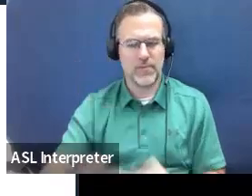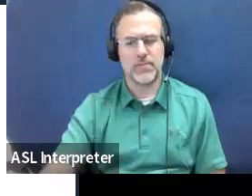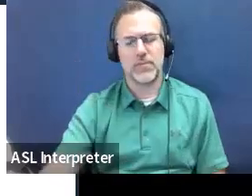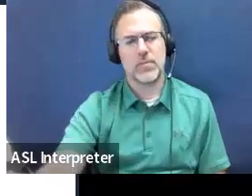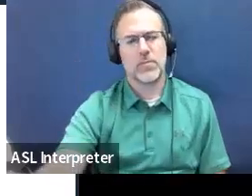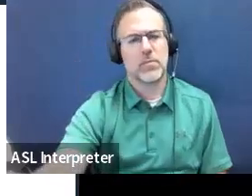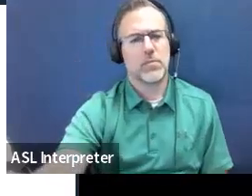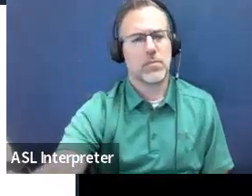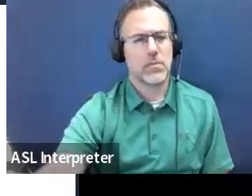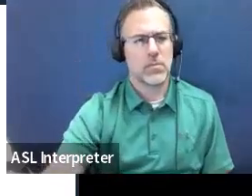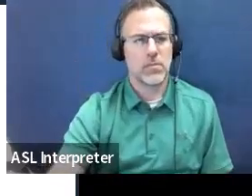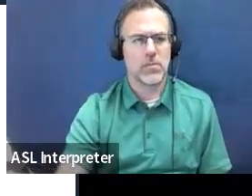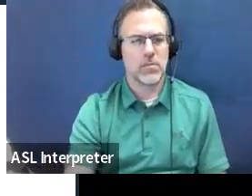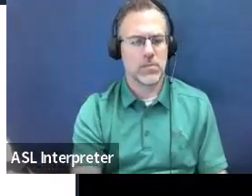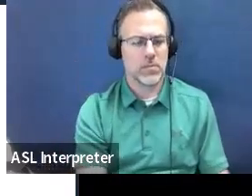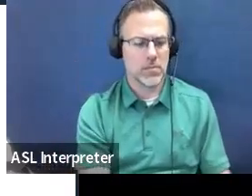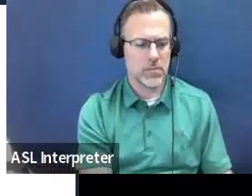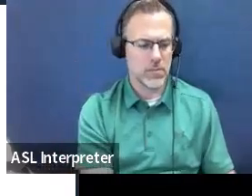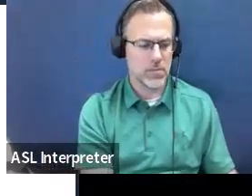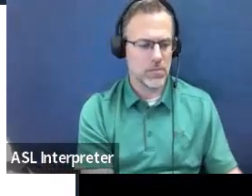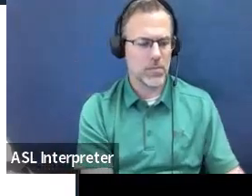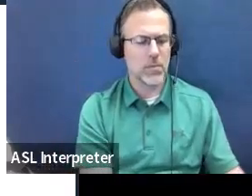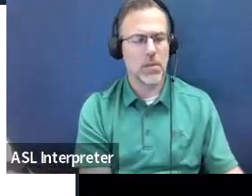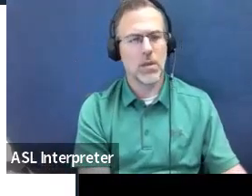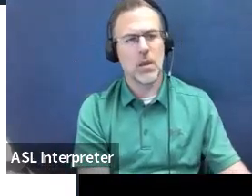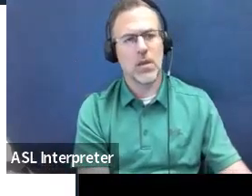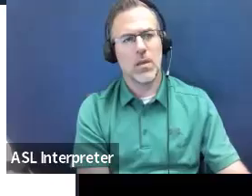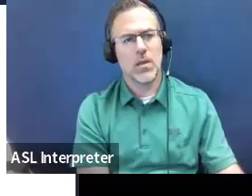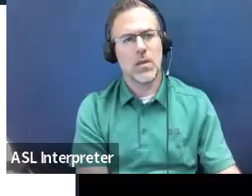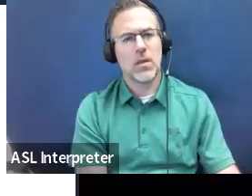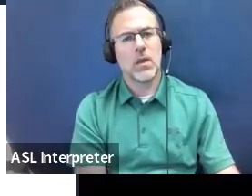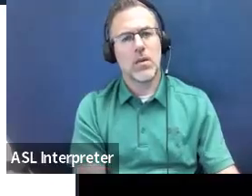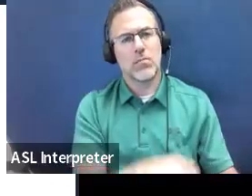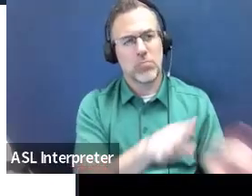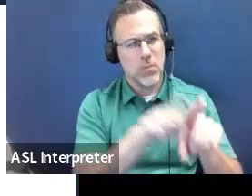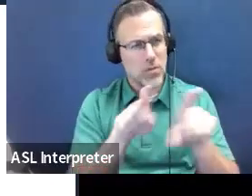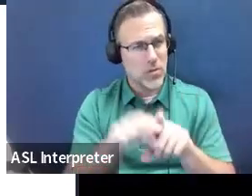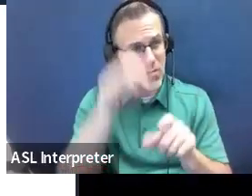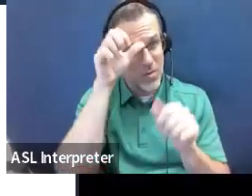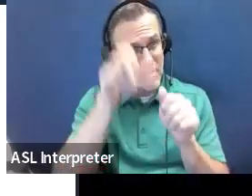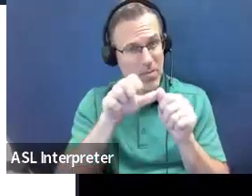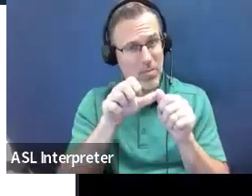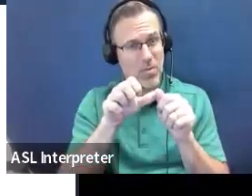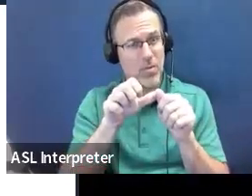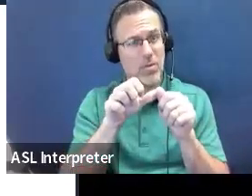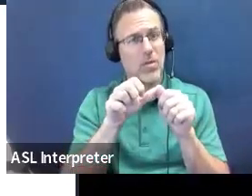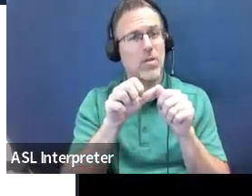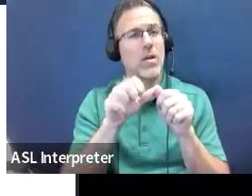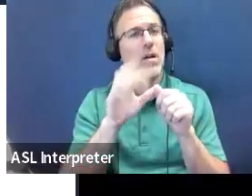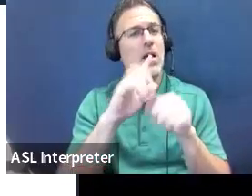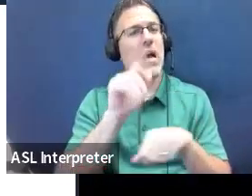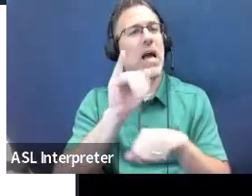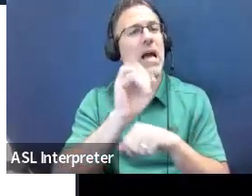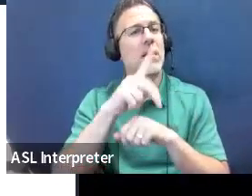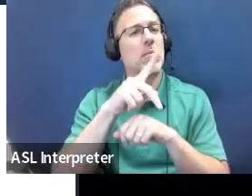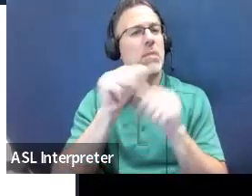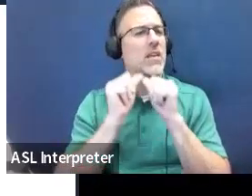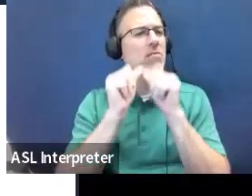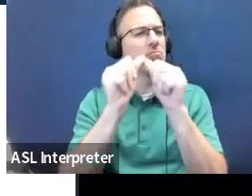Also keep in mind that you have the duration of the IEP. That's another 364-day